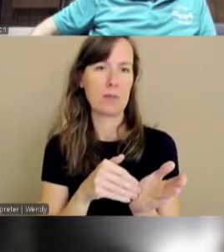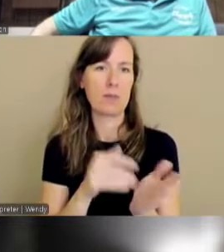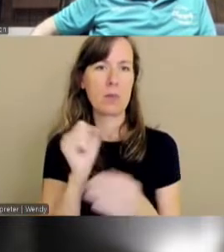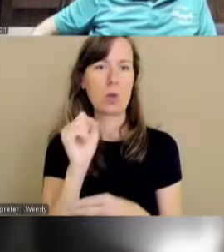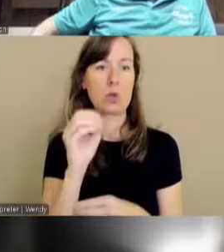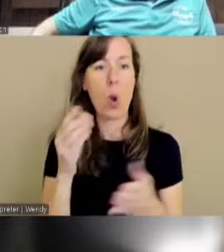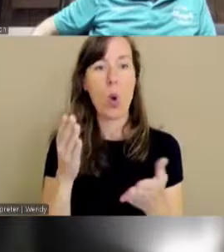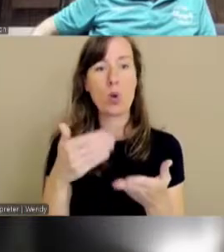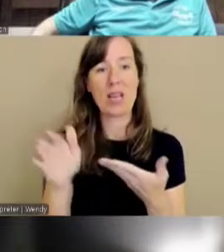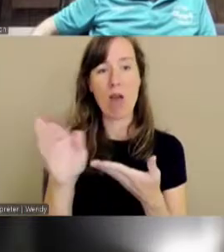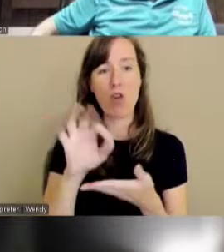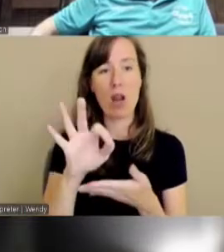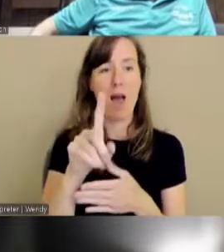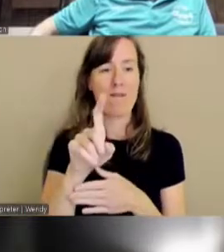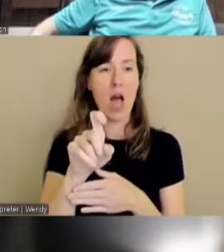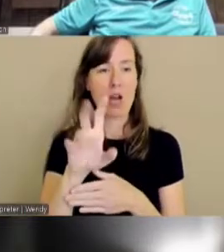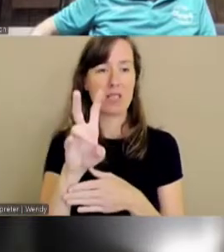of the